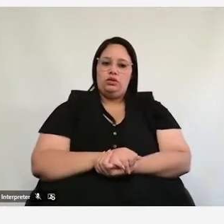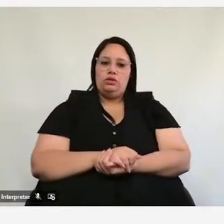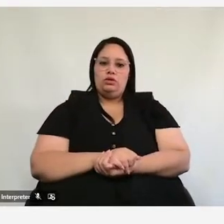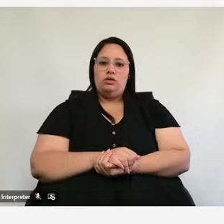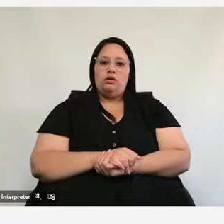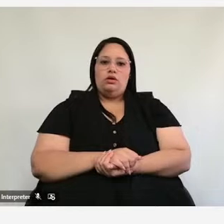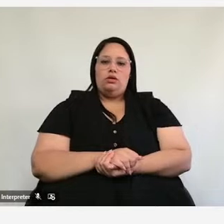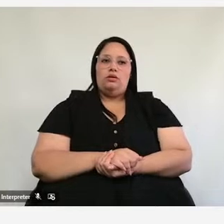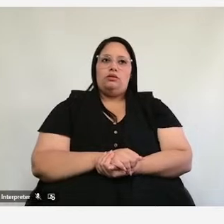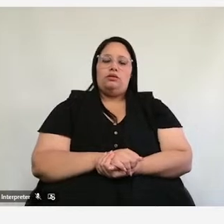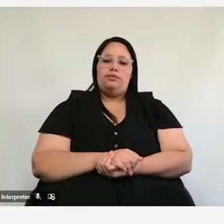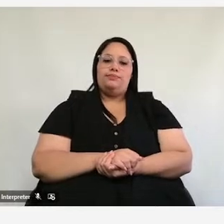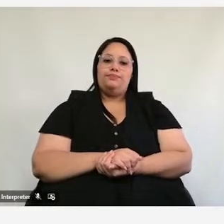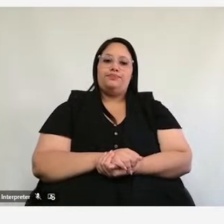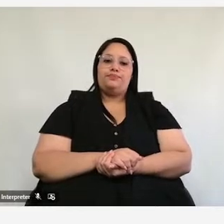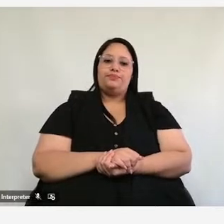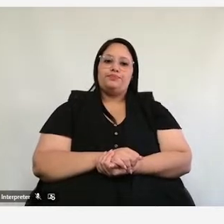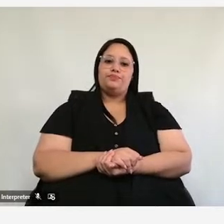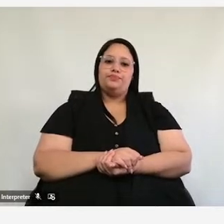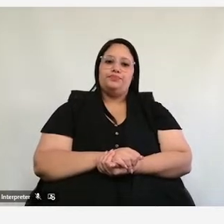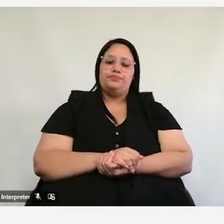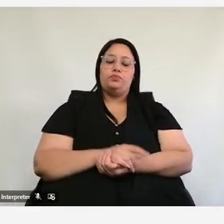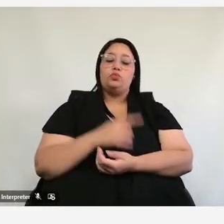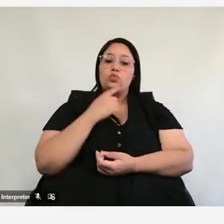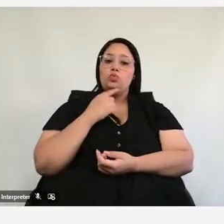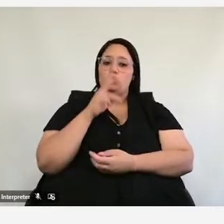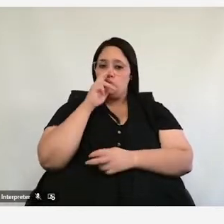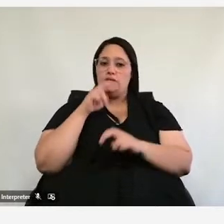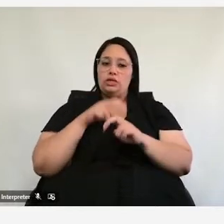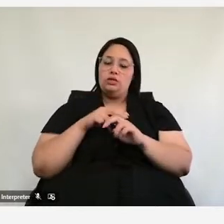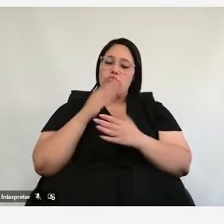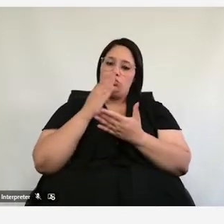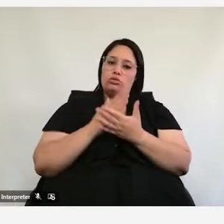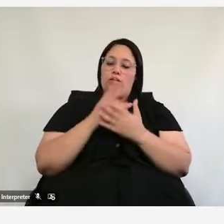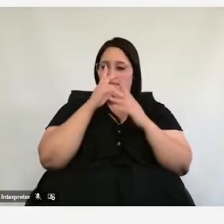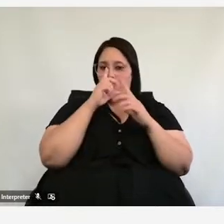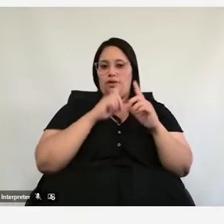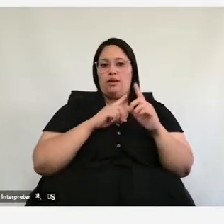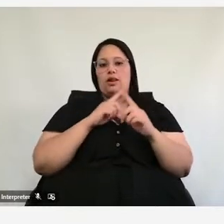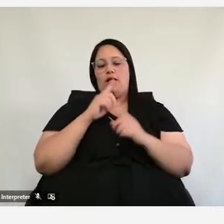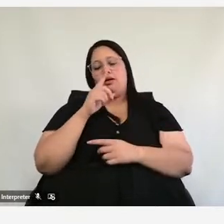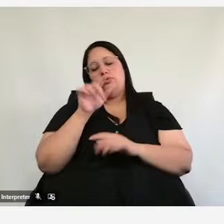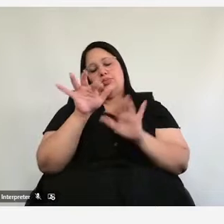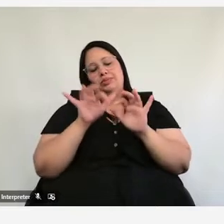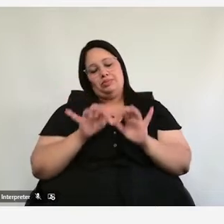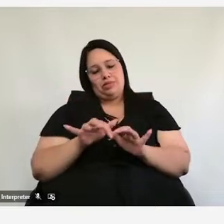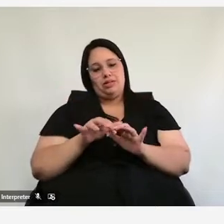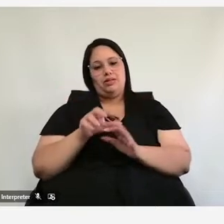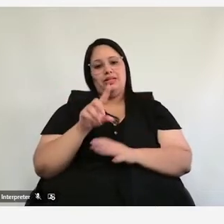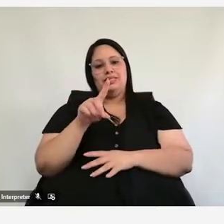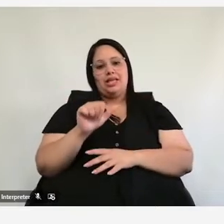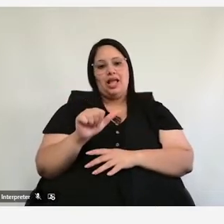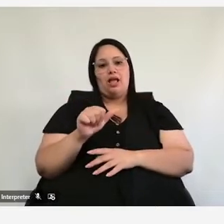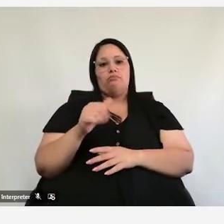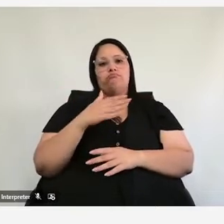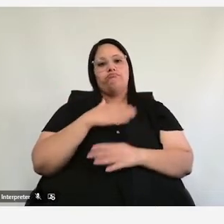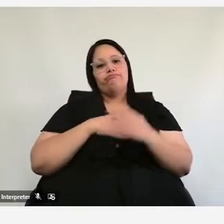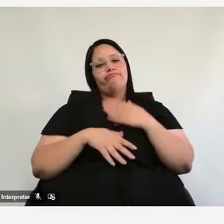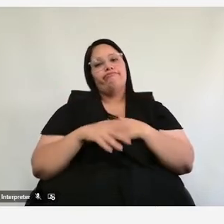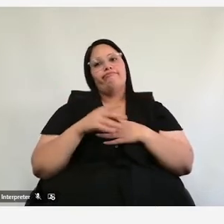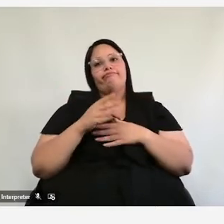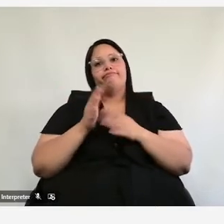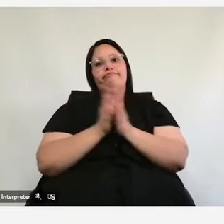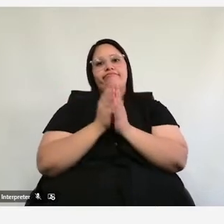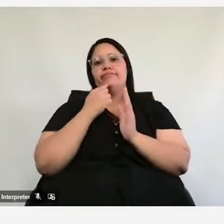So you must really step up and stop lying to the people. While the DA preaches about good